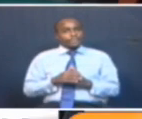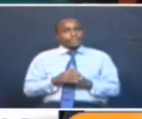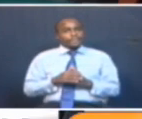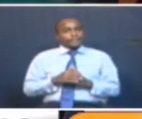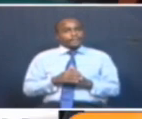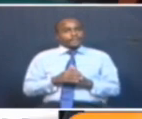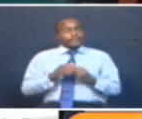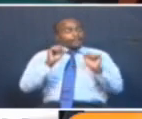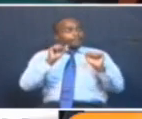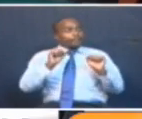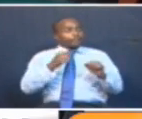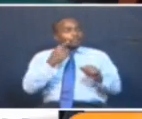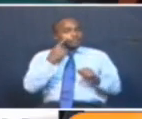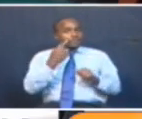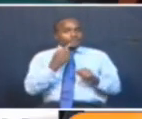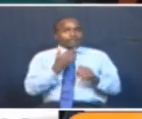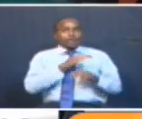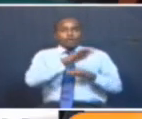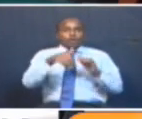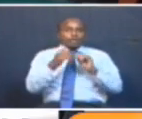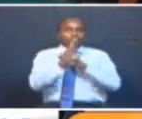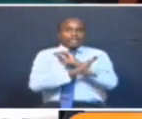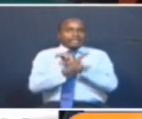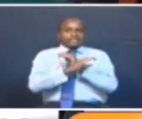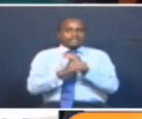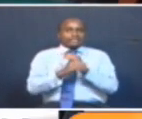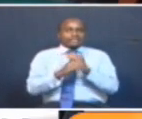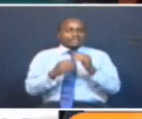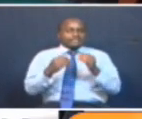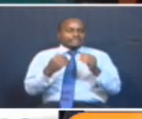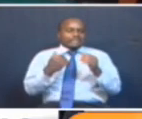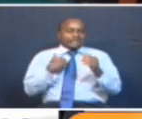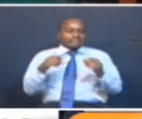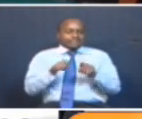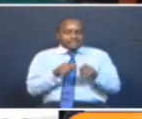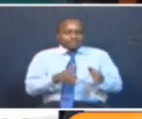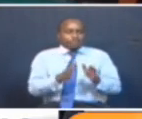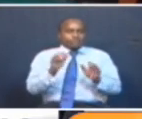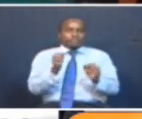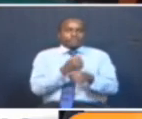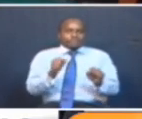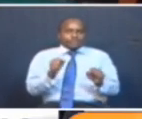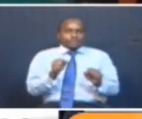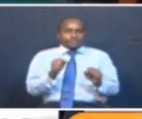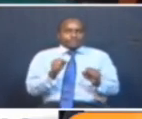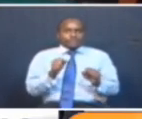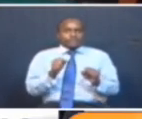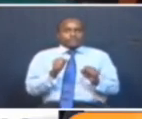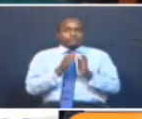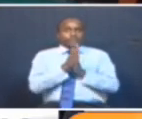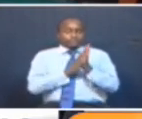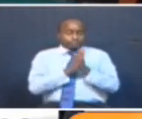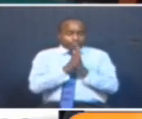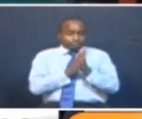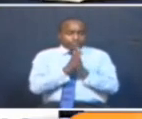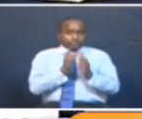to say that, look, every country cannot have it that way. But I think that the way now, the will that His Excellency has